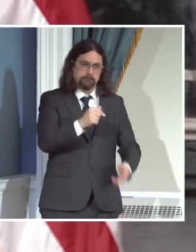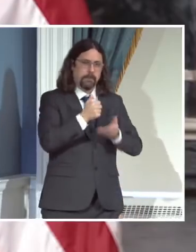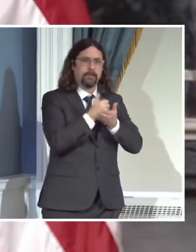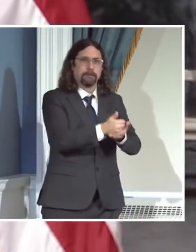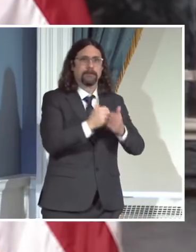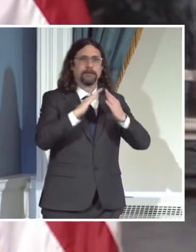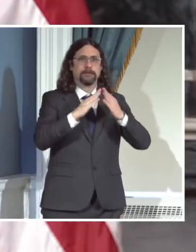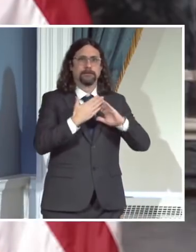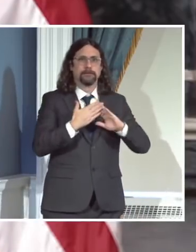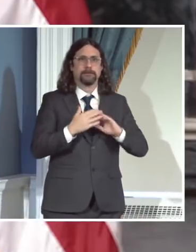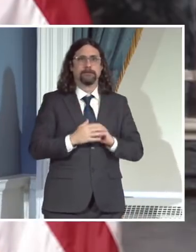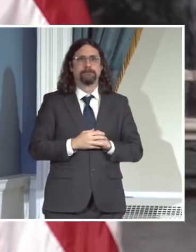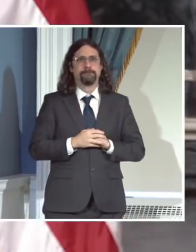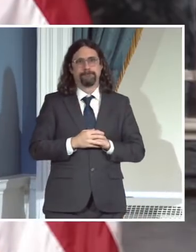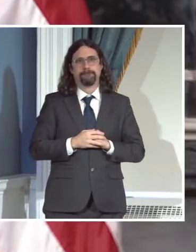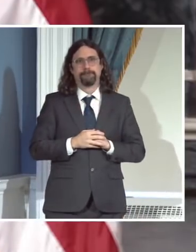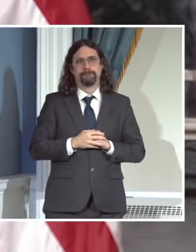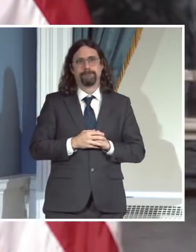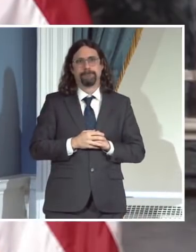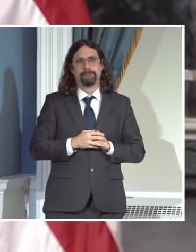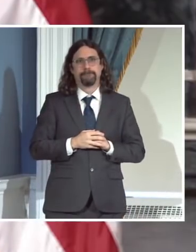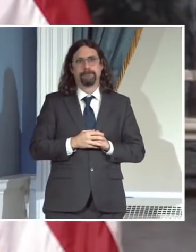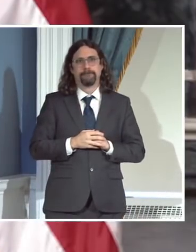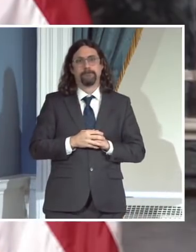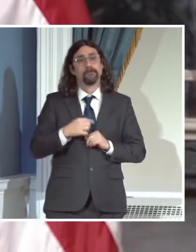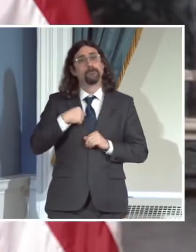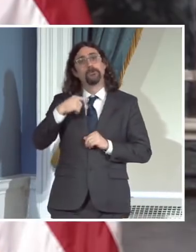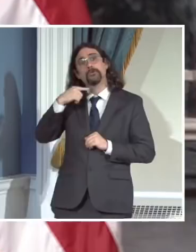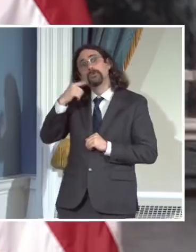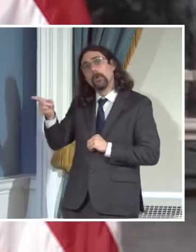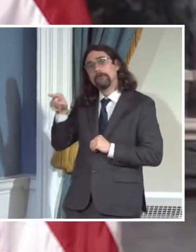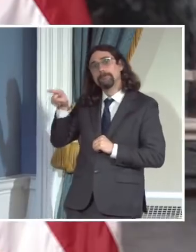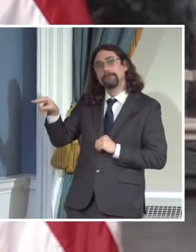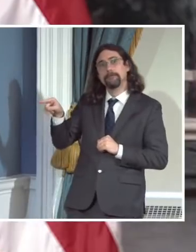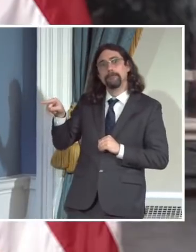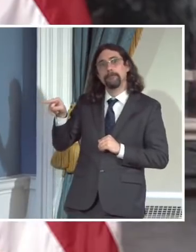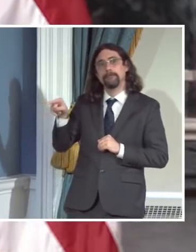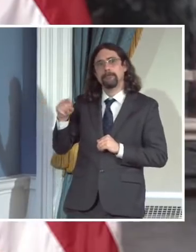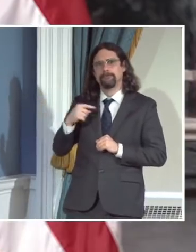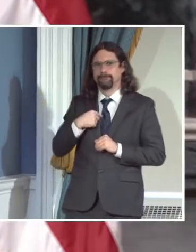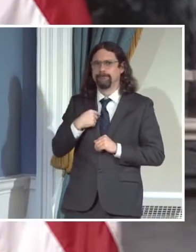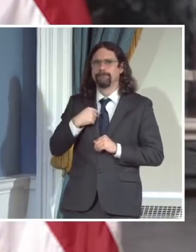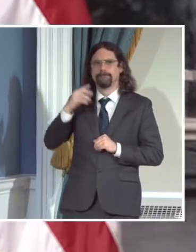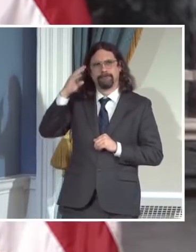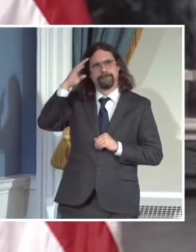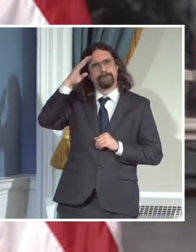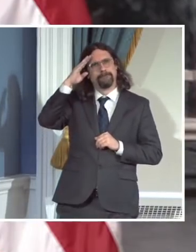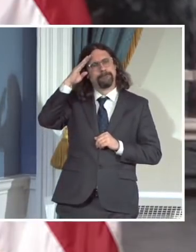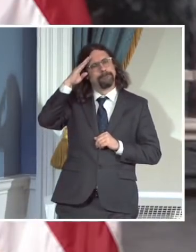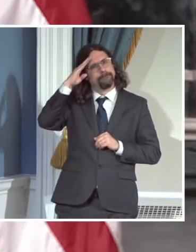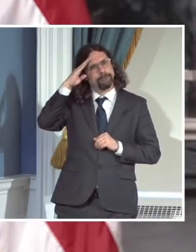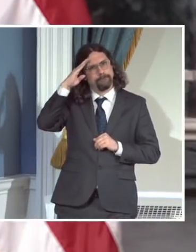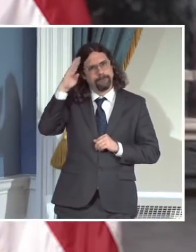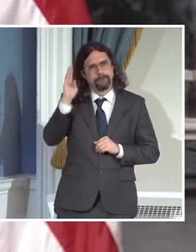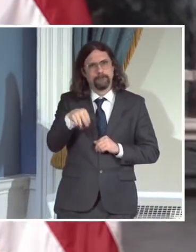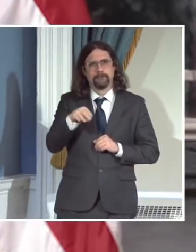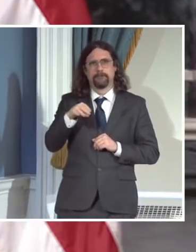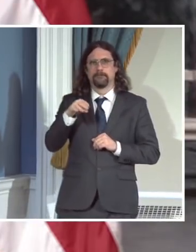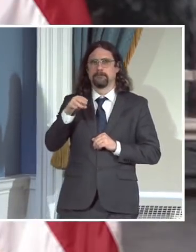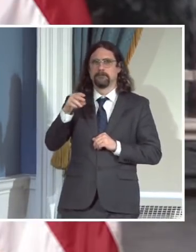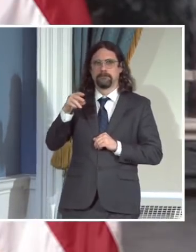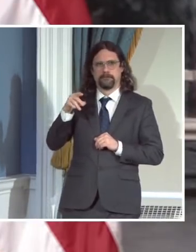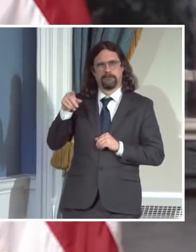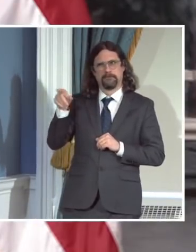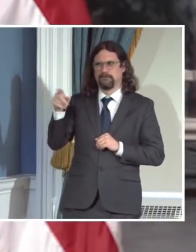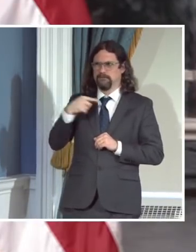that knowing the amazing ability he brings, we need him to take on a major, major role. And we talked